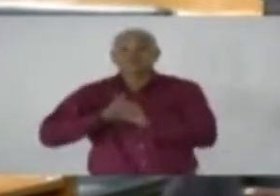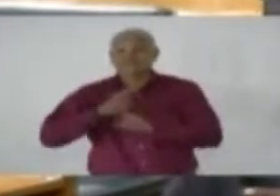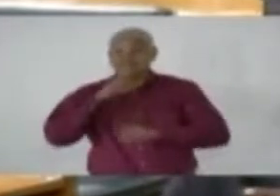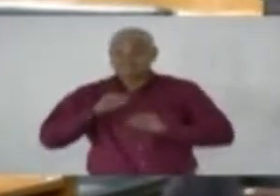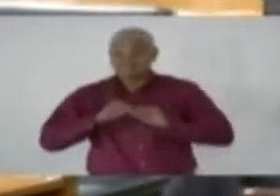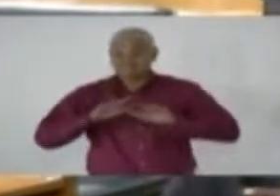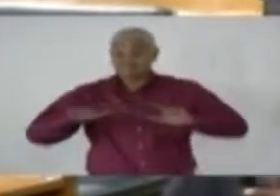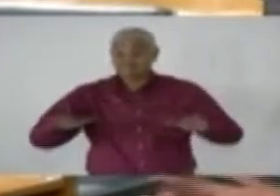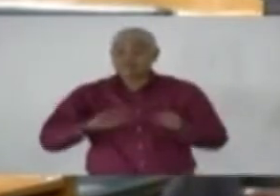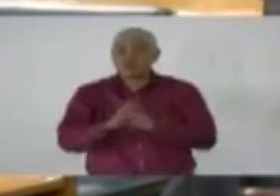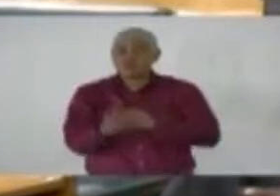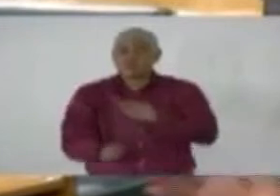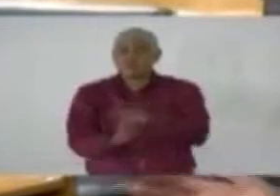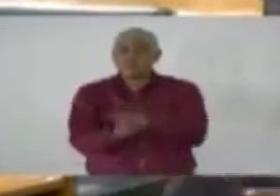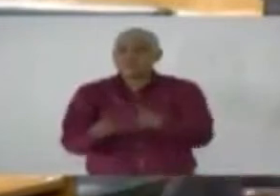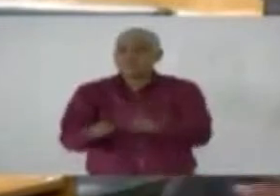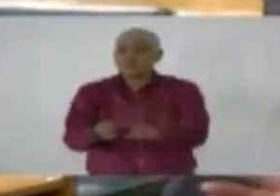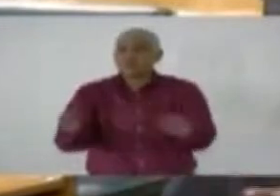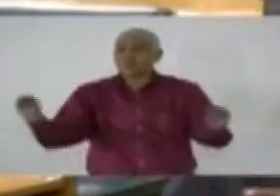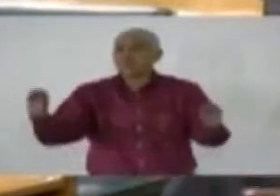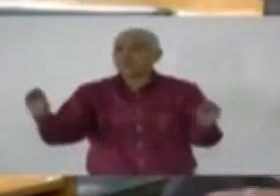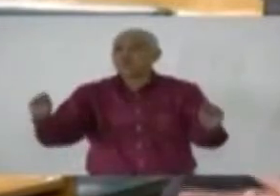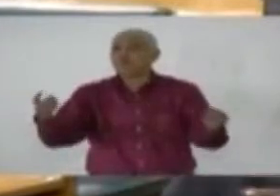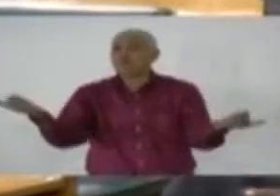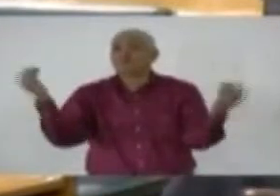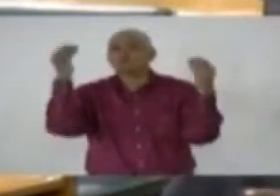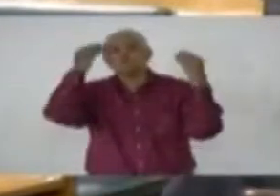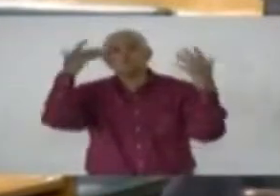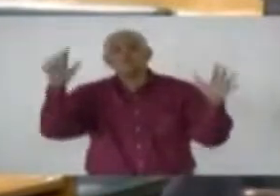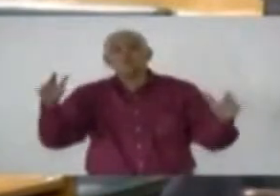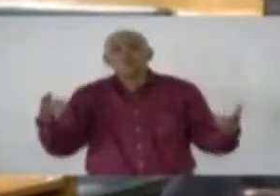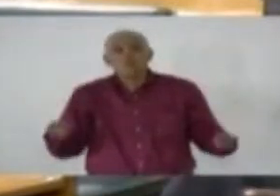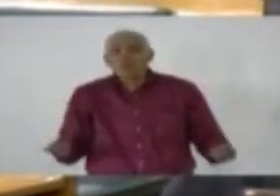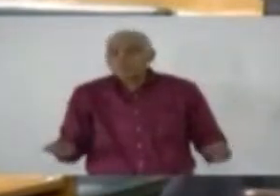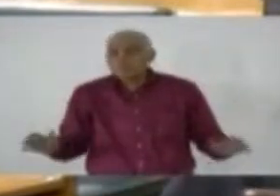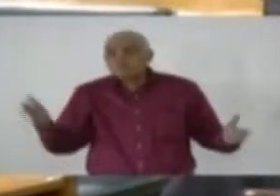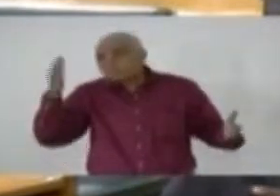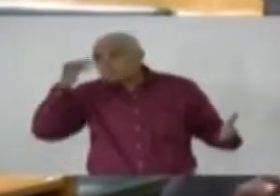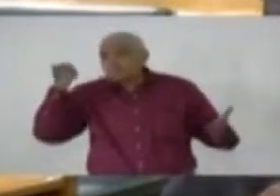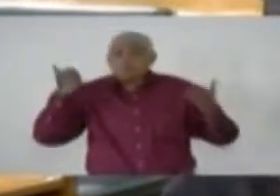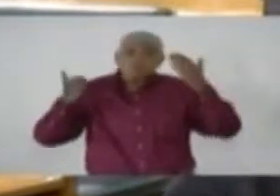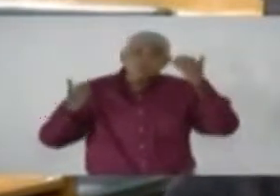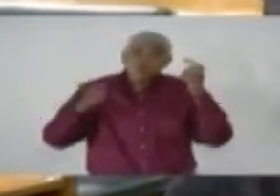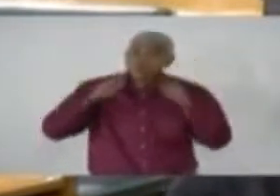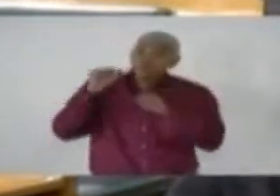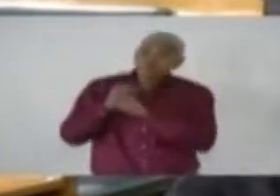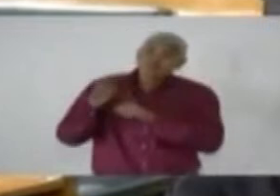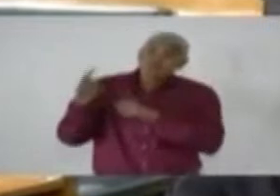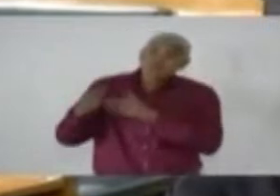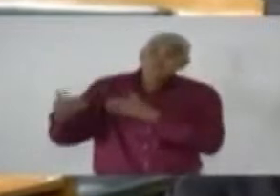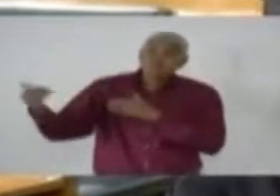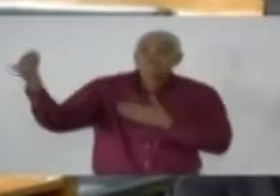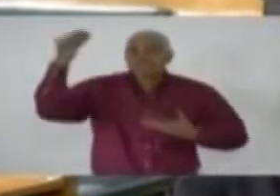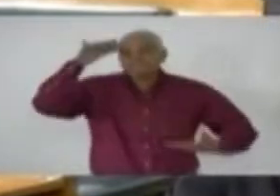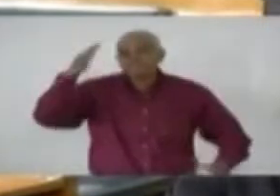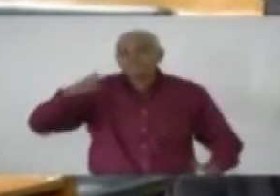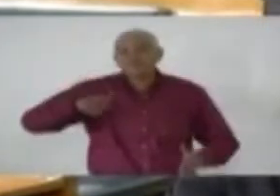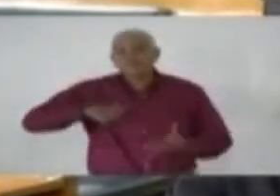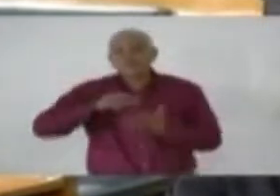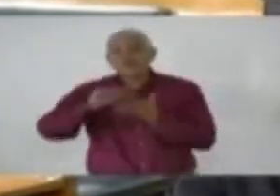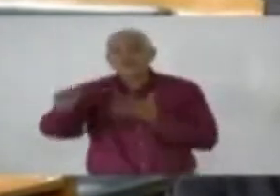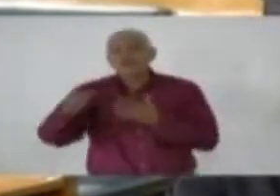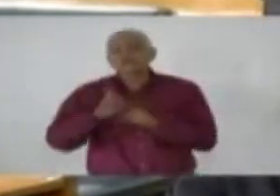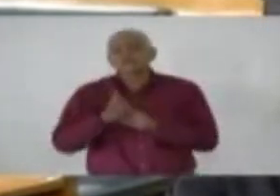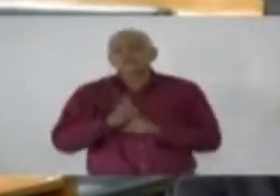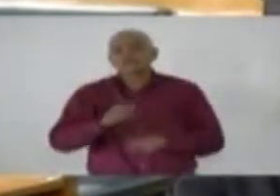of the pandemic, when nobody knows what was happening. We didn't know what was going on. That we allocated